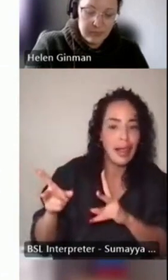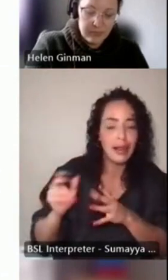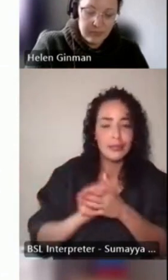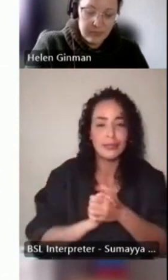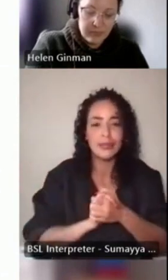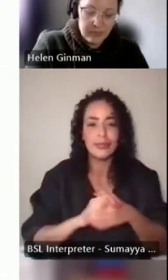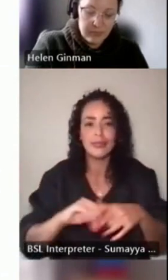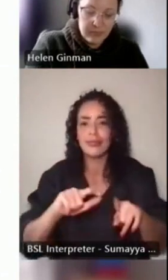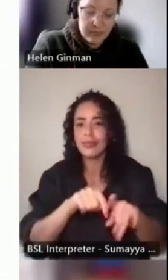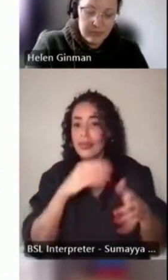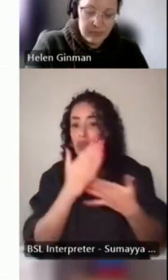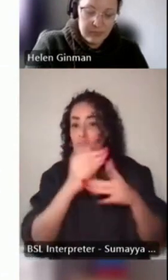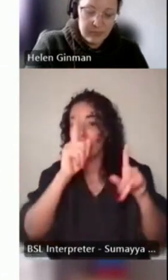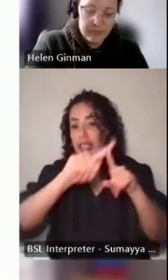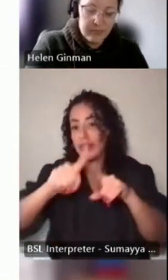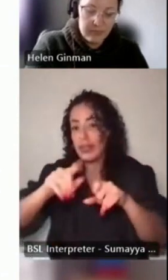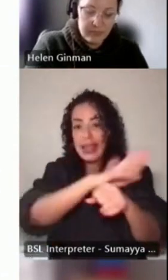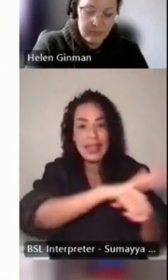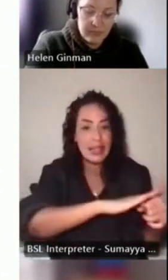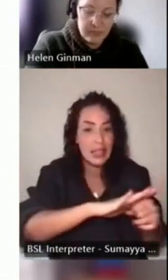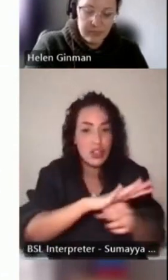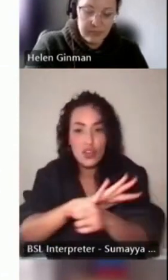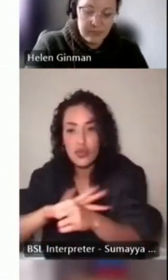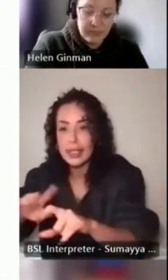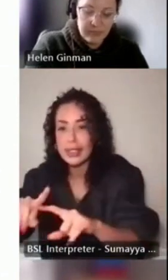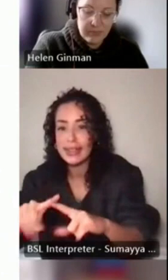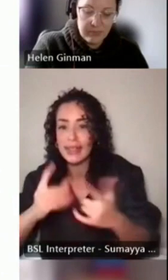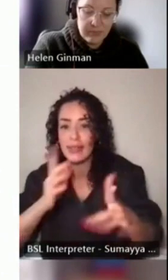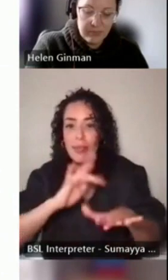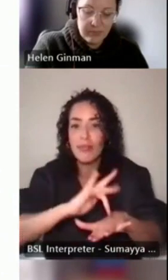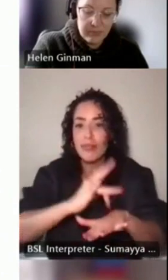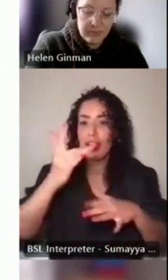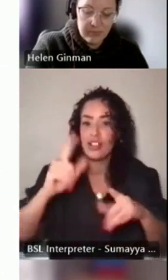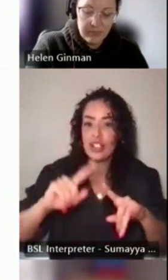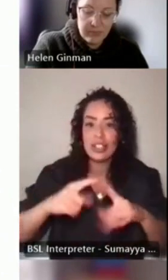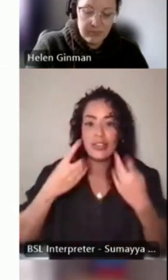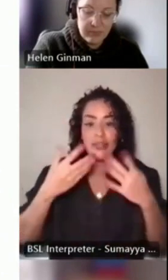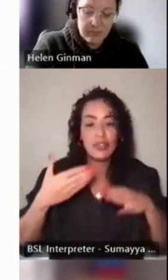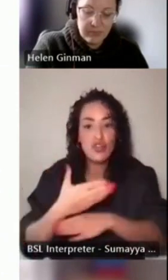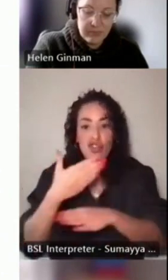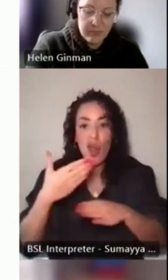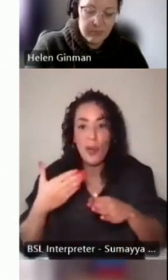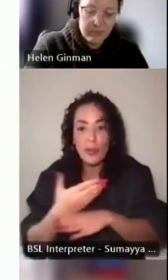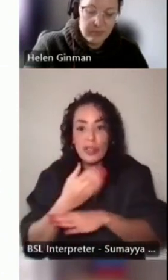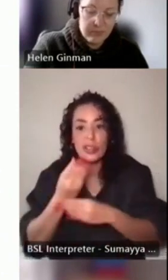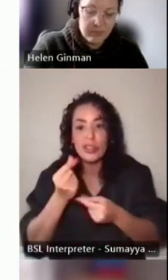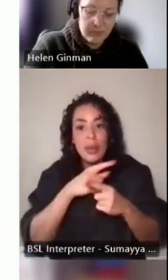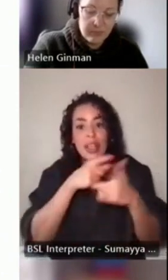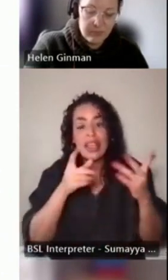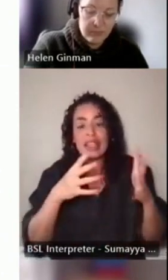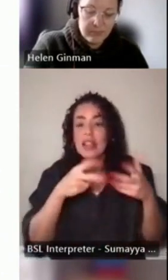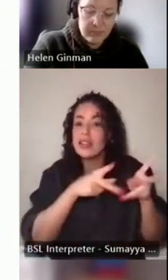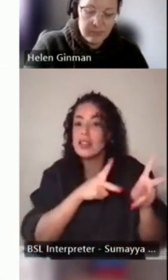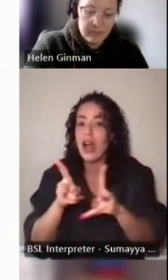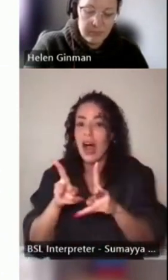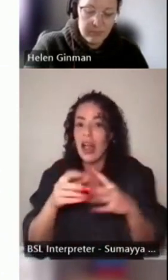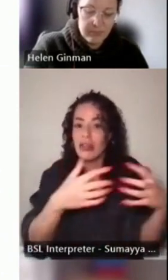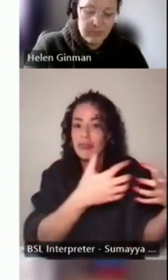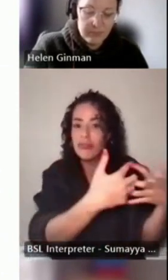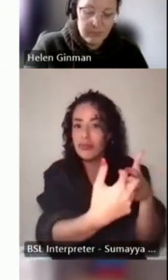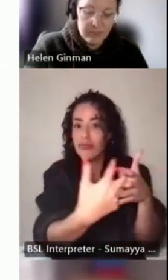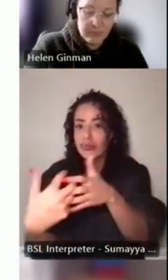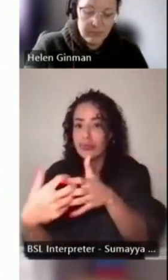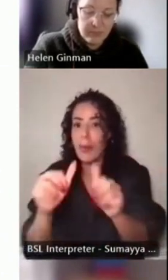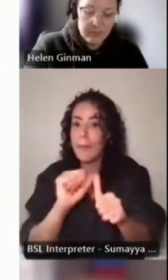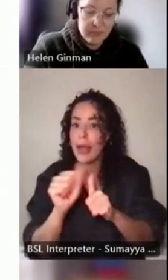for, you know, different industries, different professions. Some of these different styles might suit them better than others. So